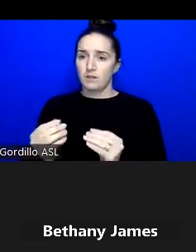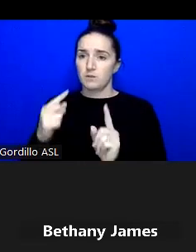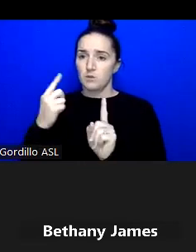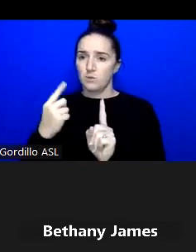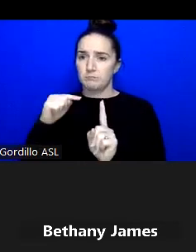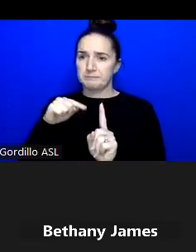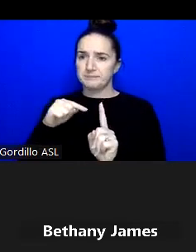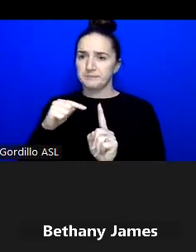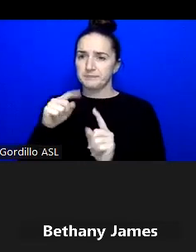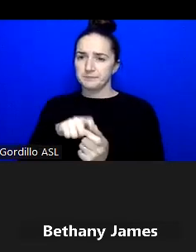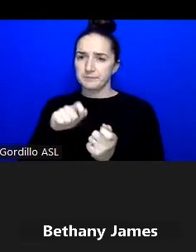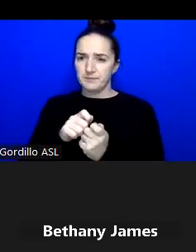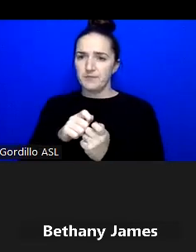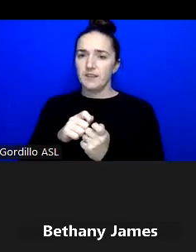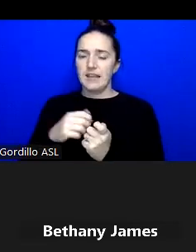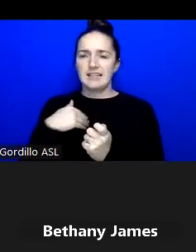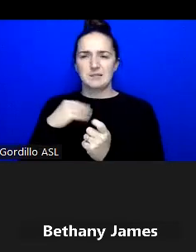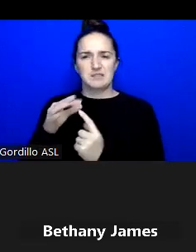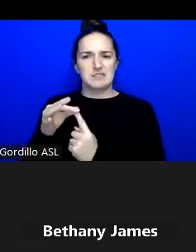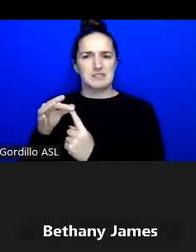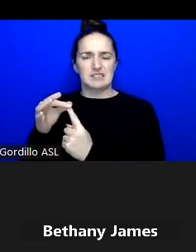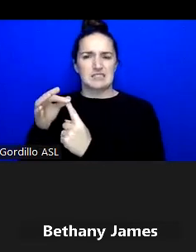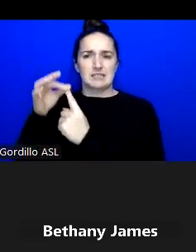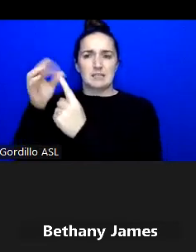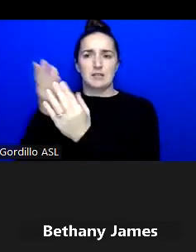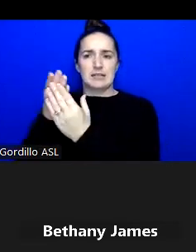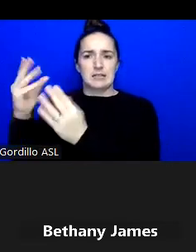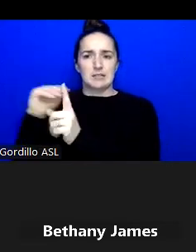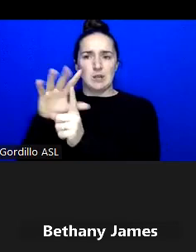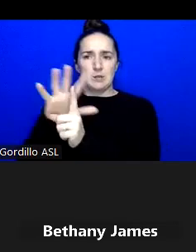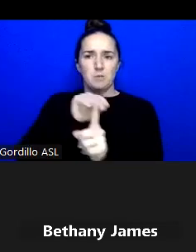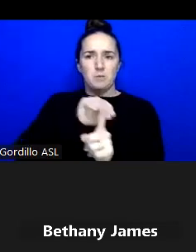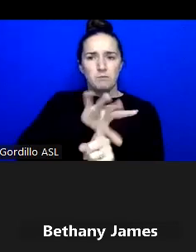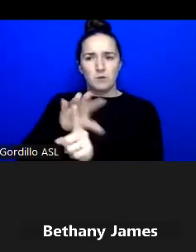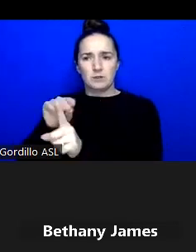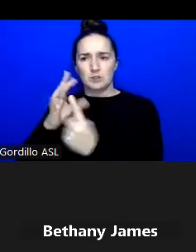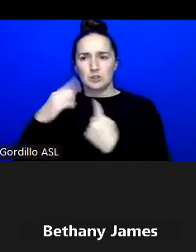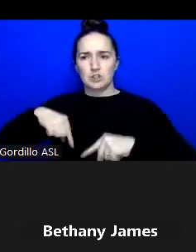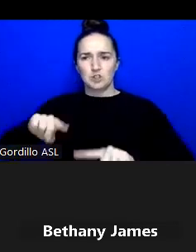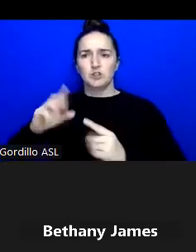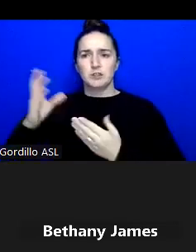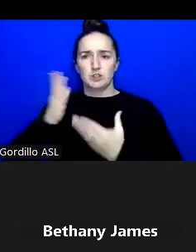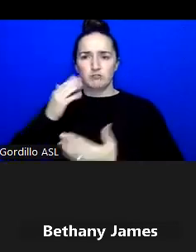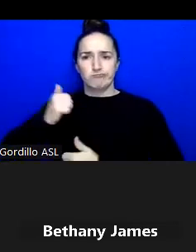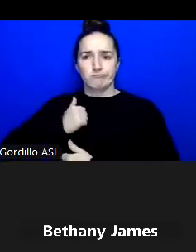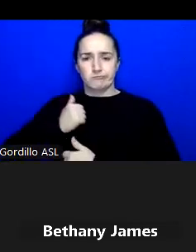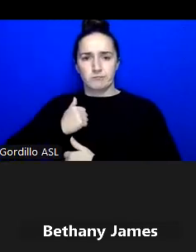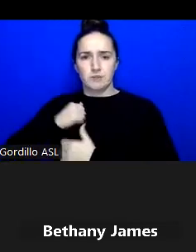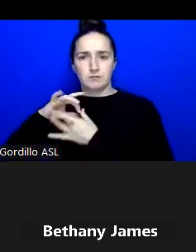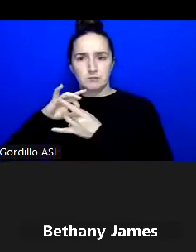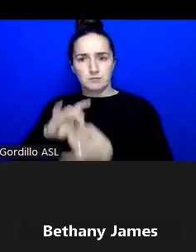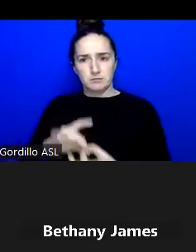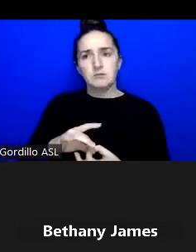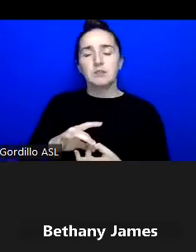some specialty things that he was exposed to while he was in the service, things that correlated with his job as a